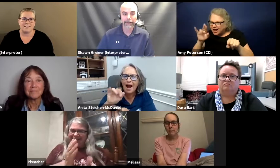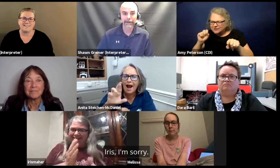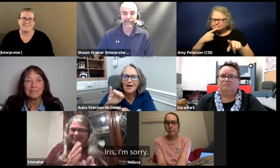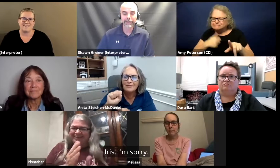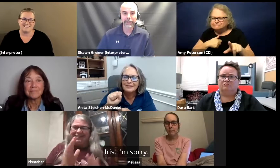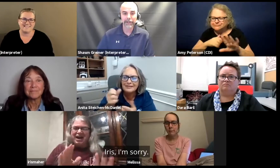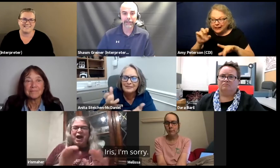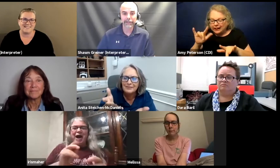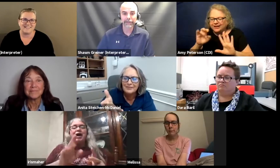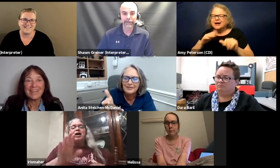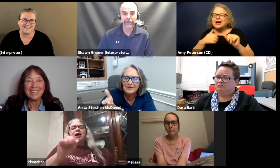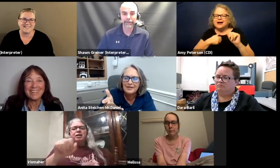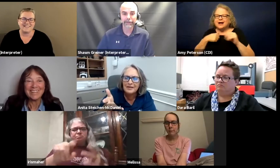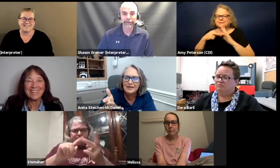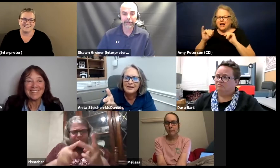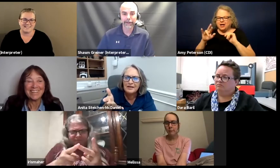Iris, I'm sorry.